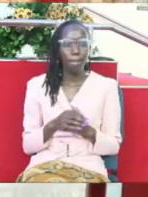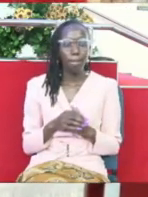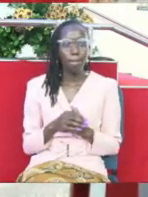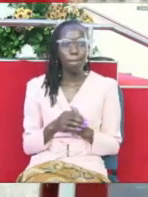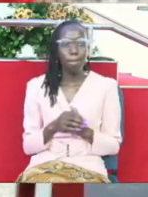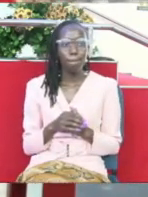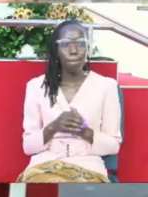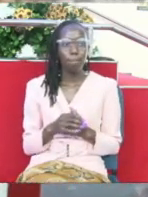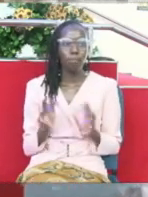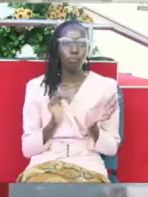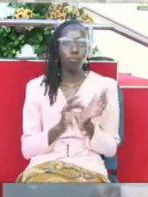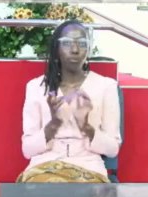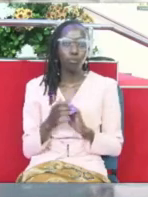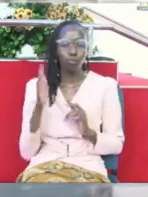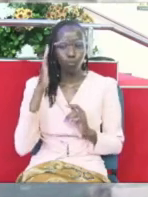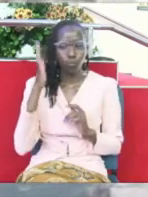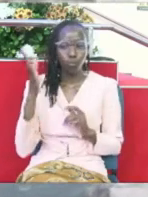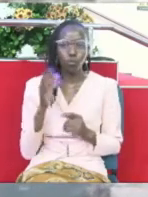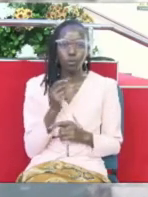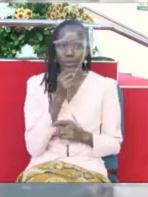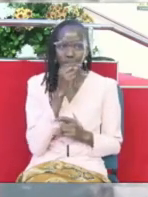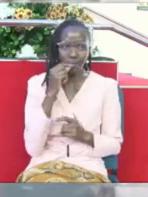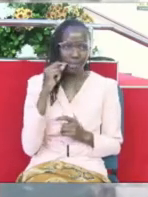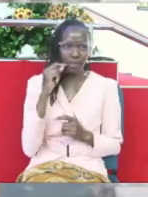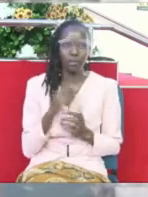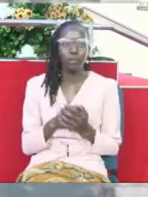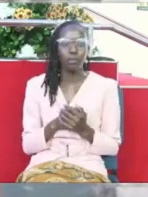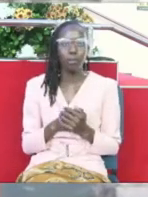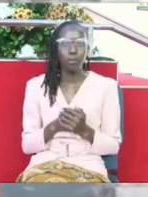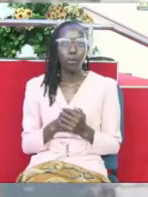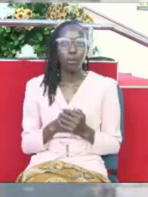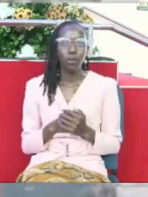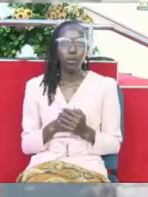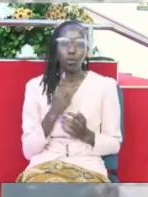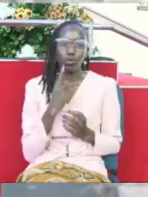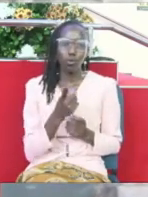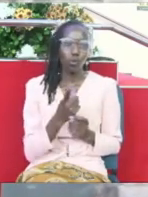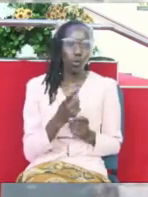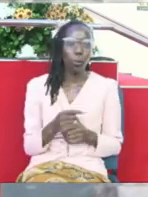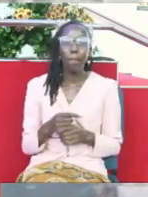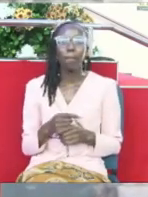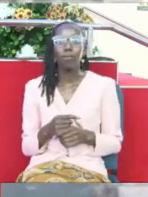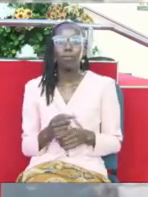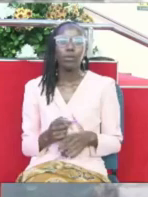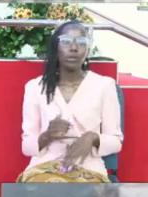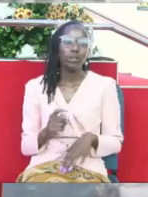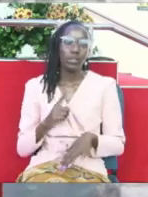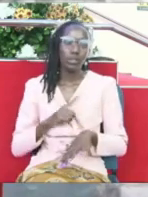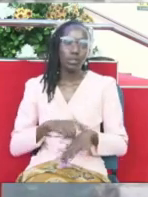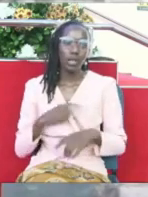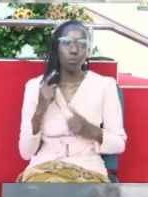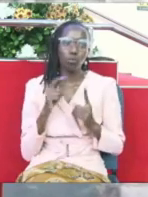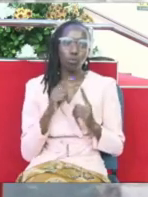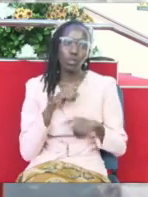mambo haya ajabu. Jesus knew the secret. Yesu alijua siri. And so he got into prayer from time to time. Na hivyo basi mara kwa mara akaingia kwenye maombi. And